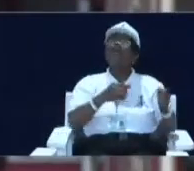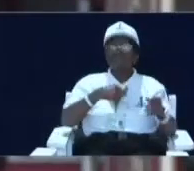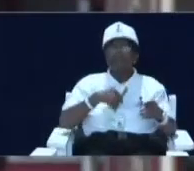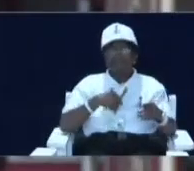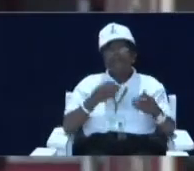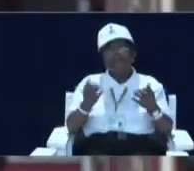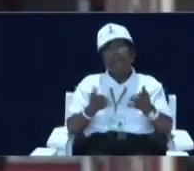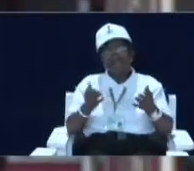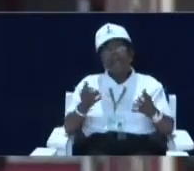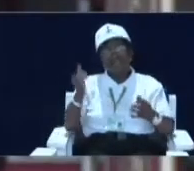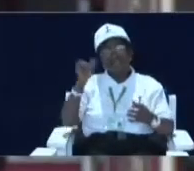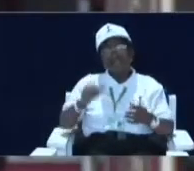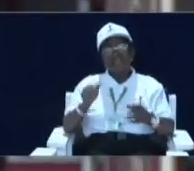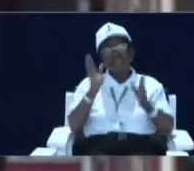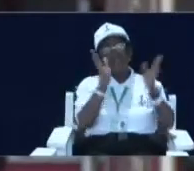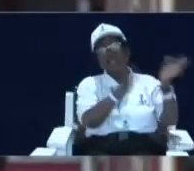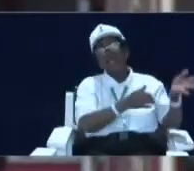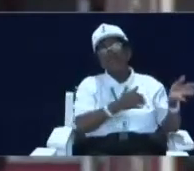They left.